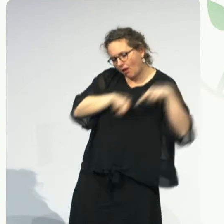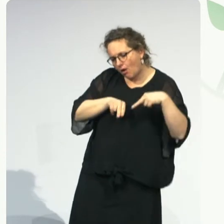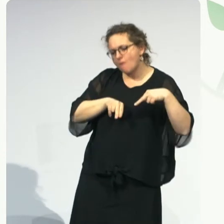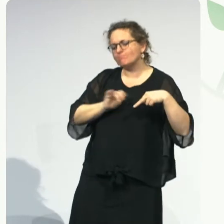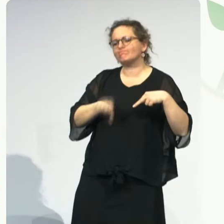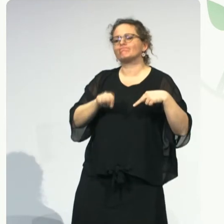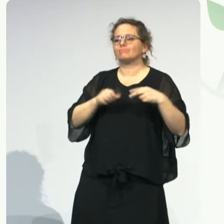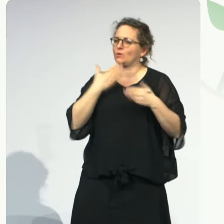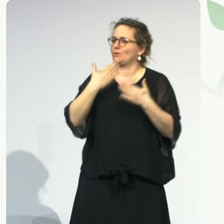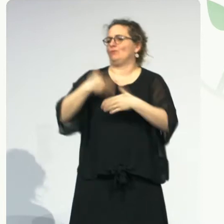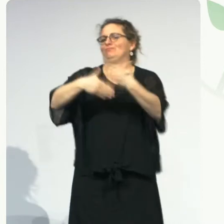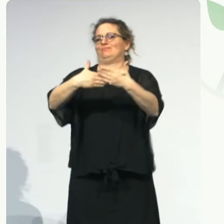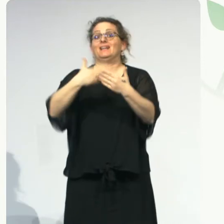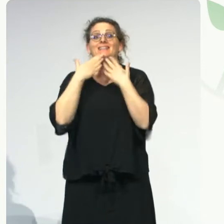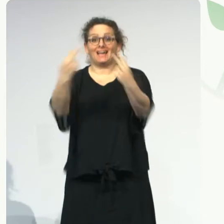you for listening.